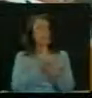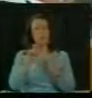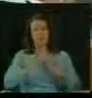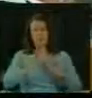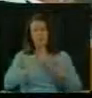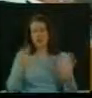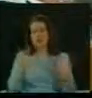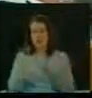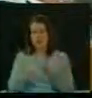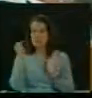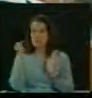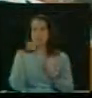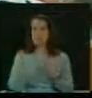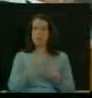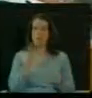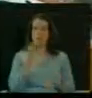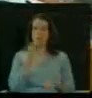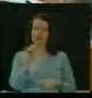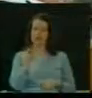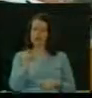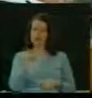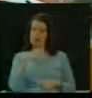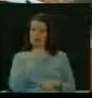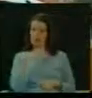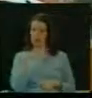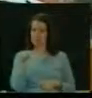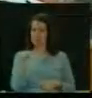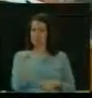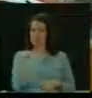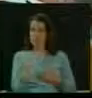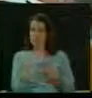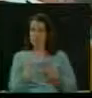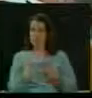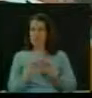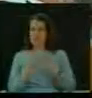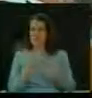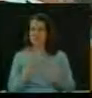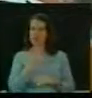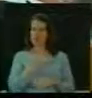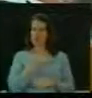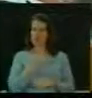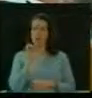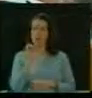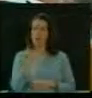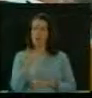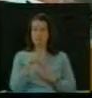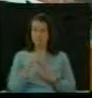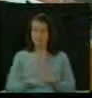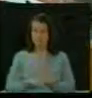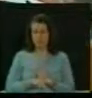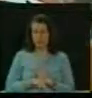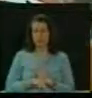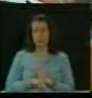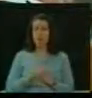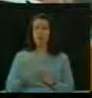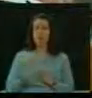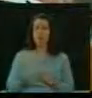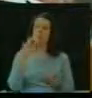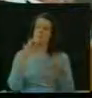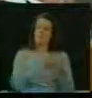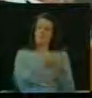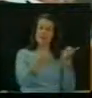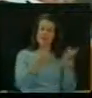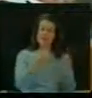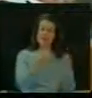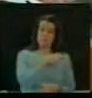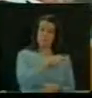this, but it needs to be county commission that clarifies our ethics policy, or maybe a separate committee that